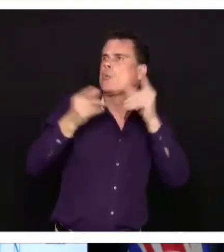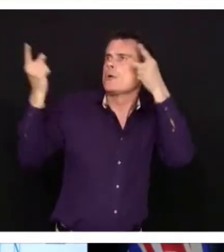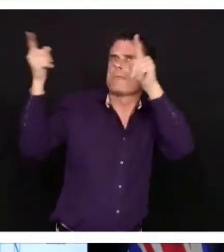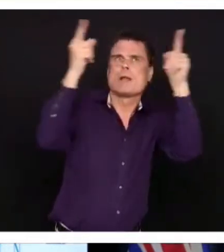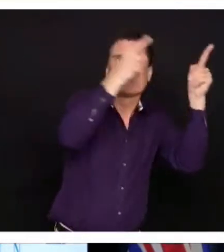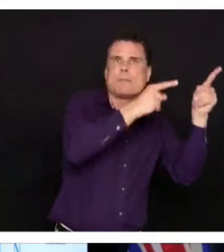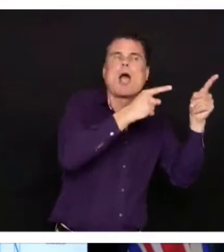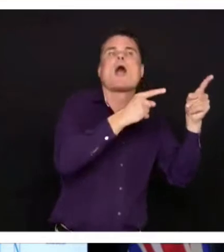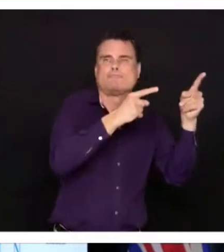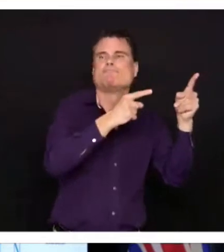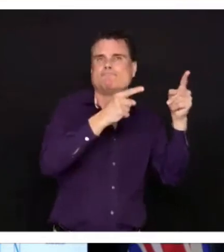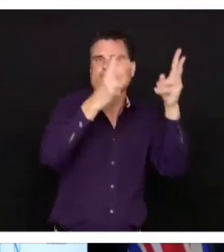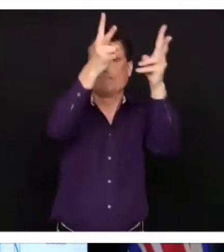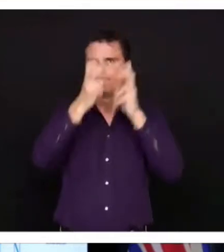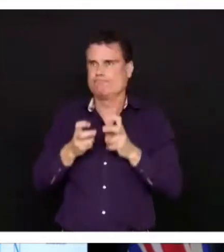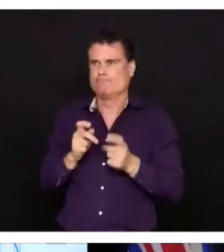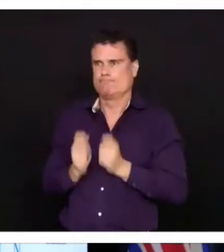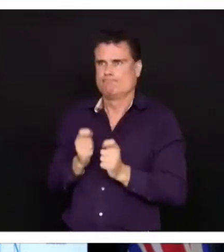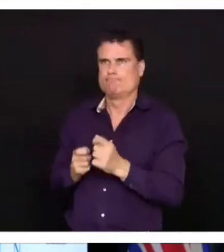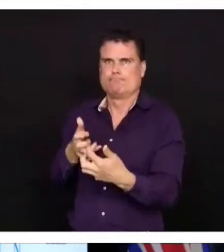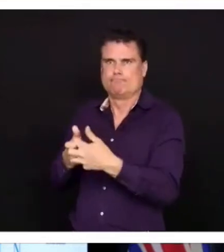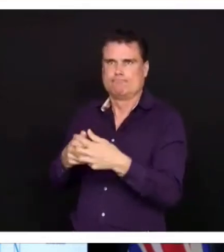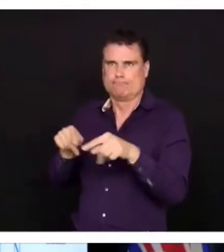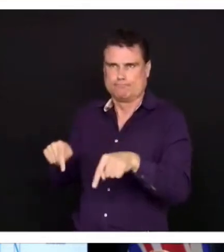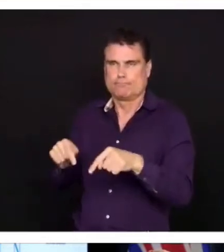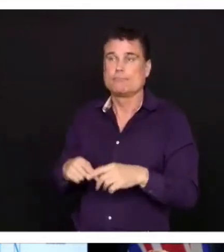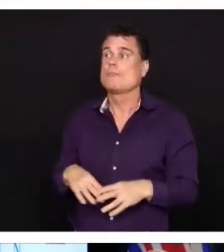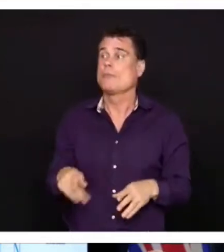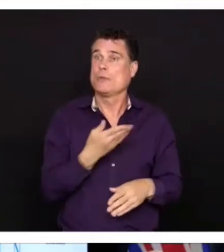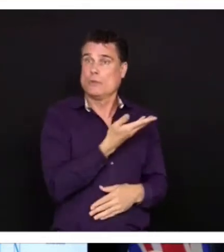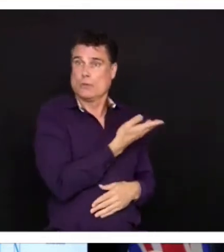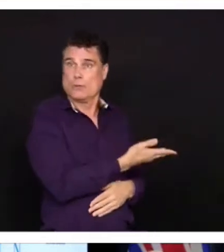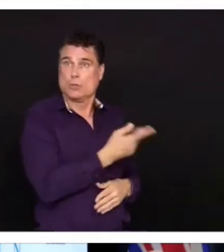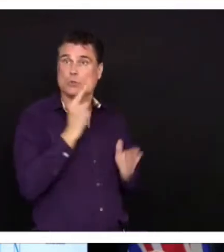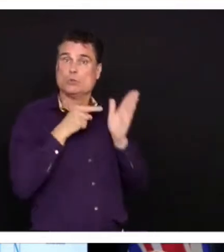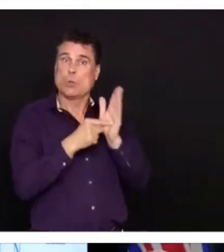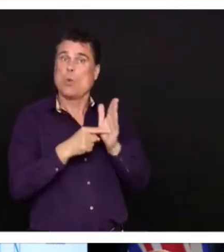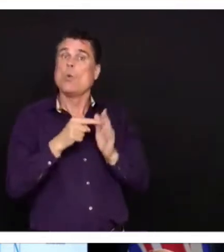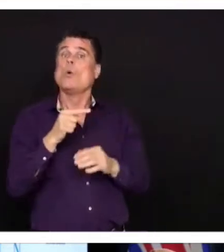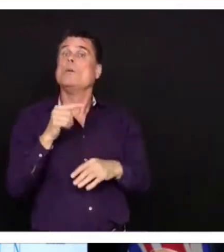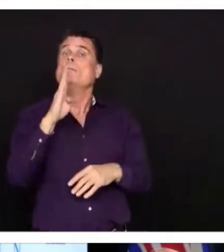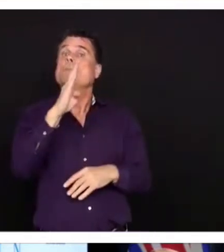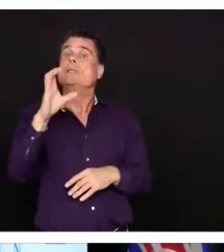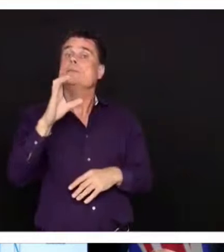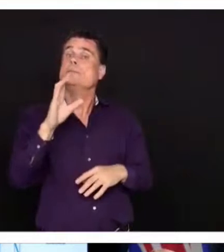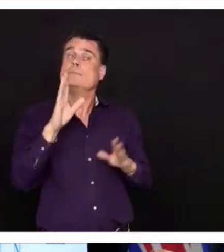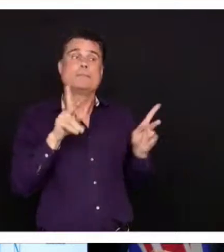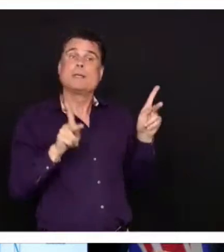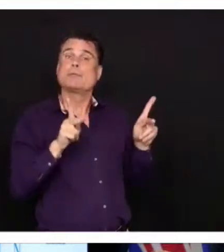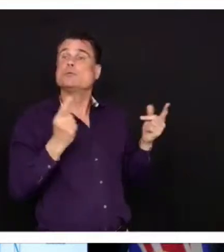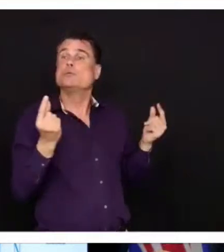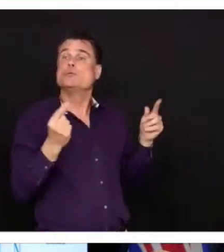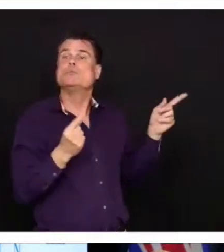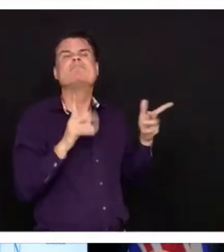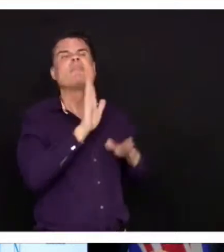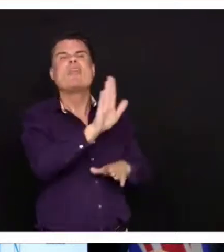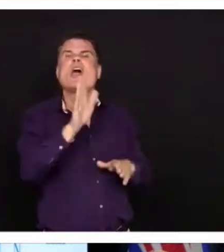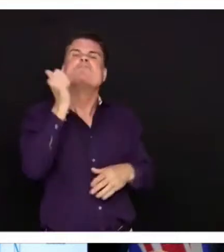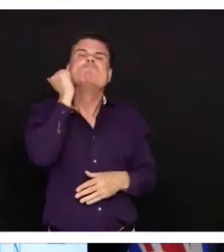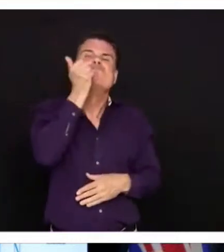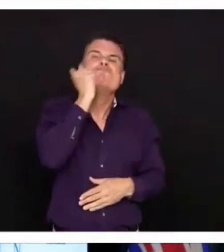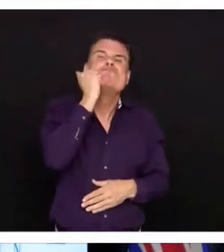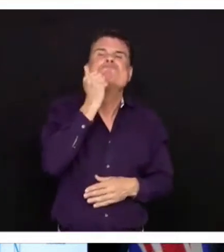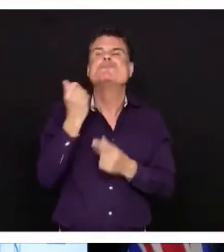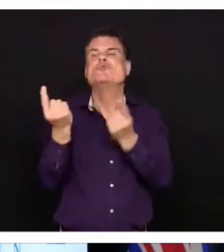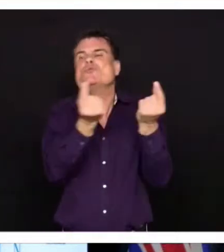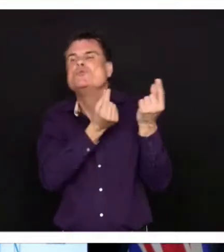health measures that we have asked about. And it is a partnership that the BC CDC has had with Google to look at where people have been